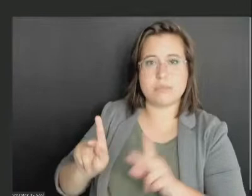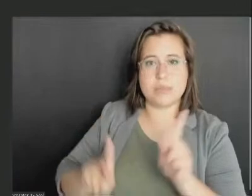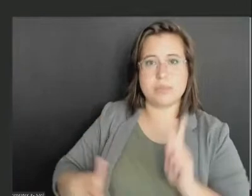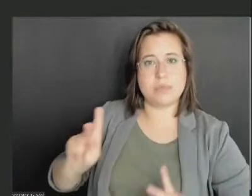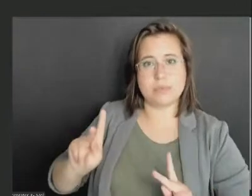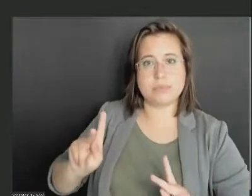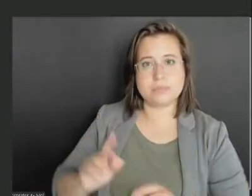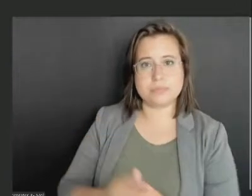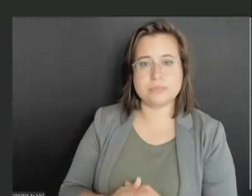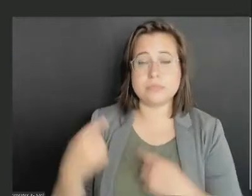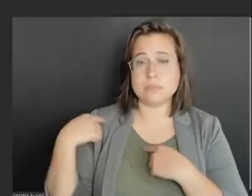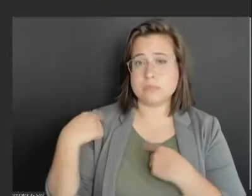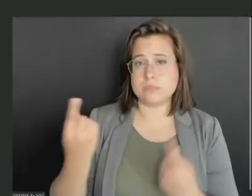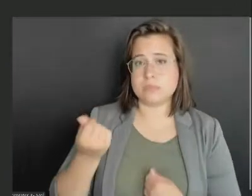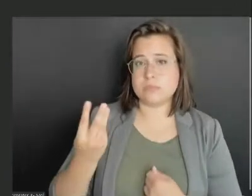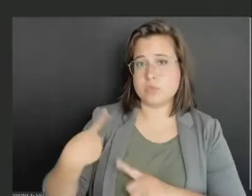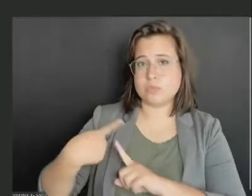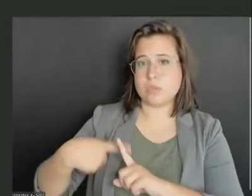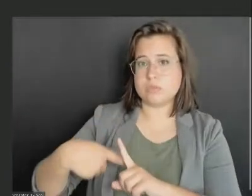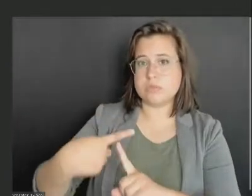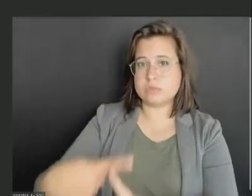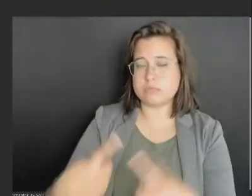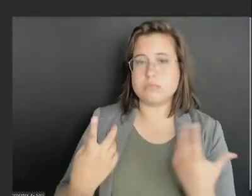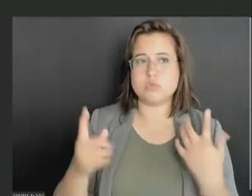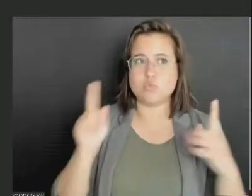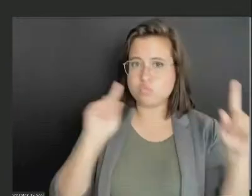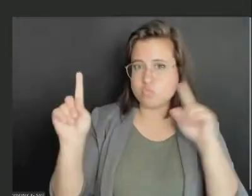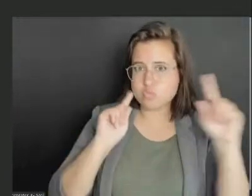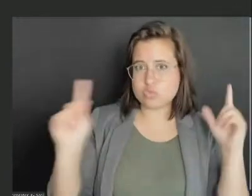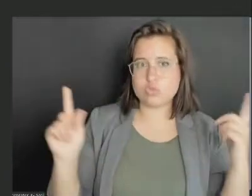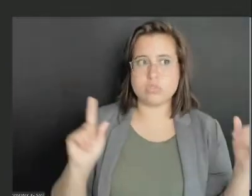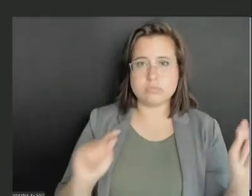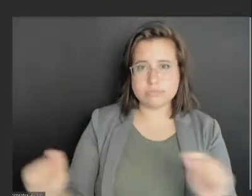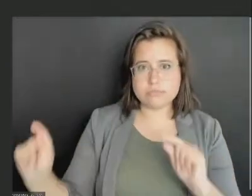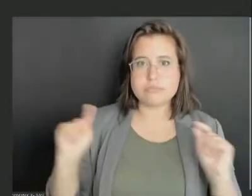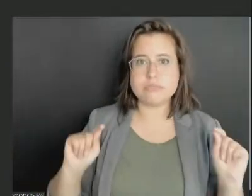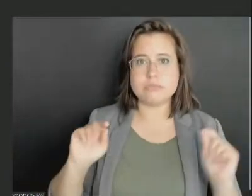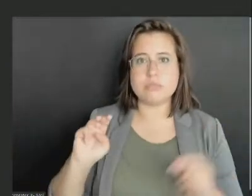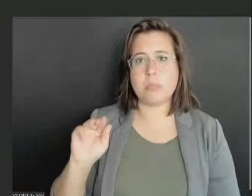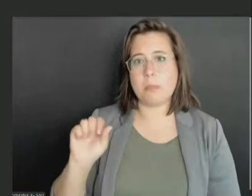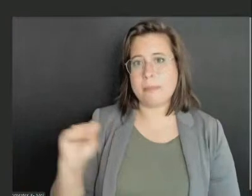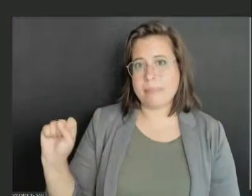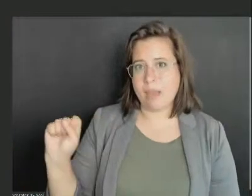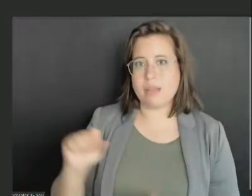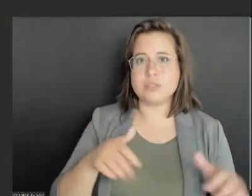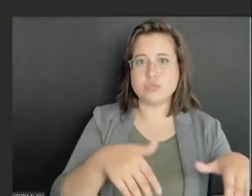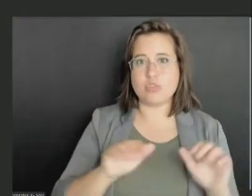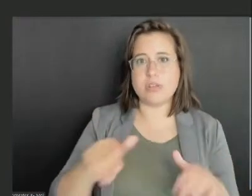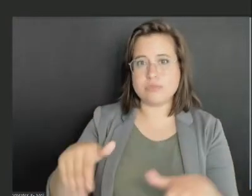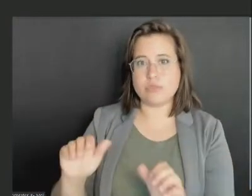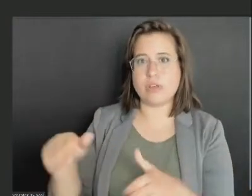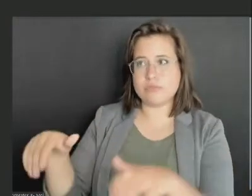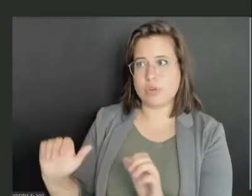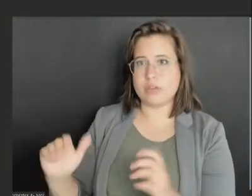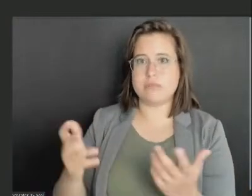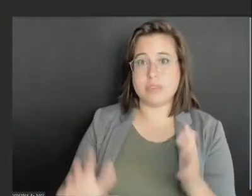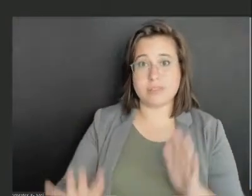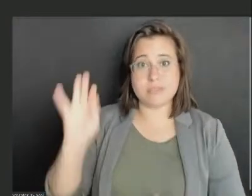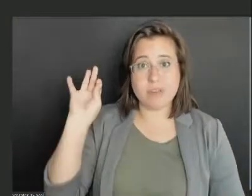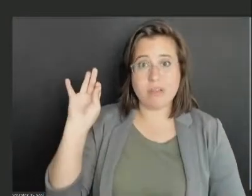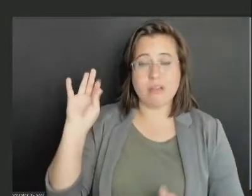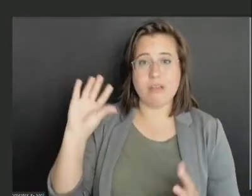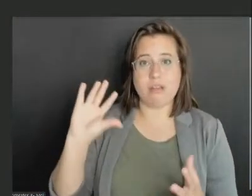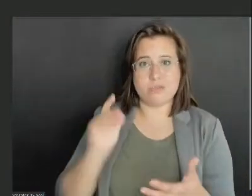last few months, you've heard about mass graveyards being found outside of these